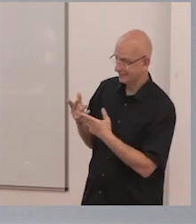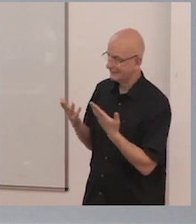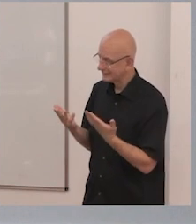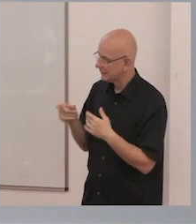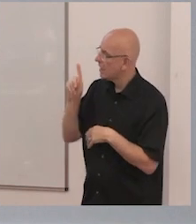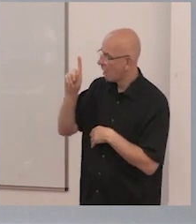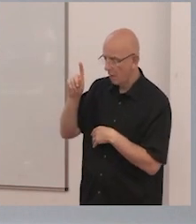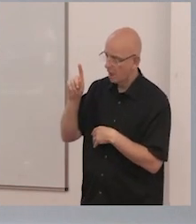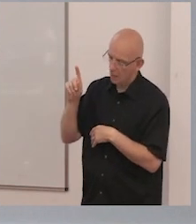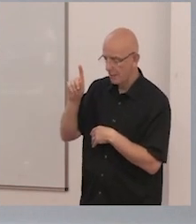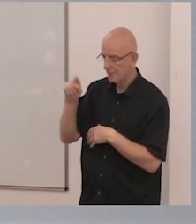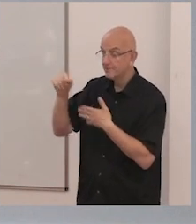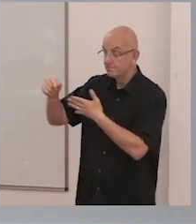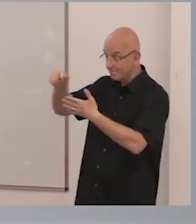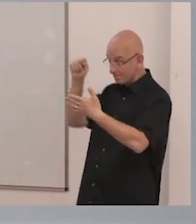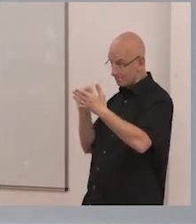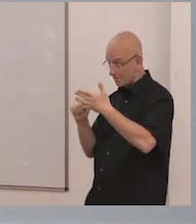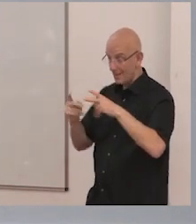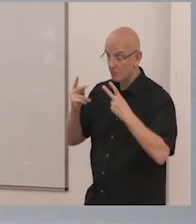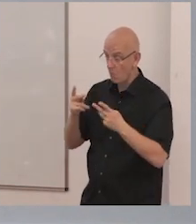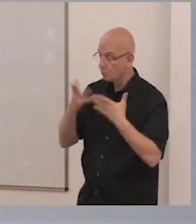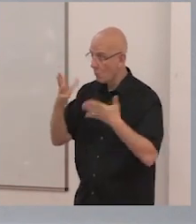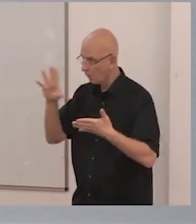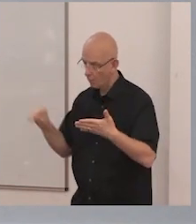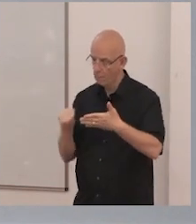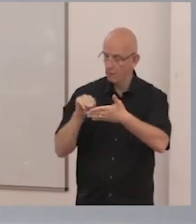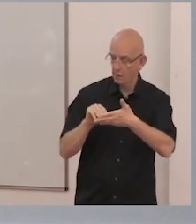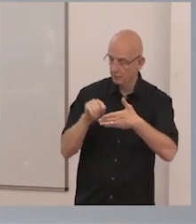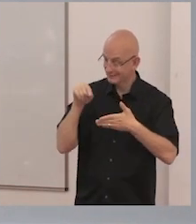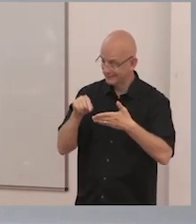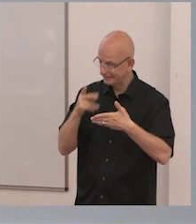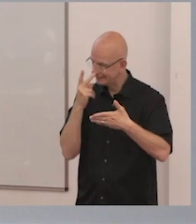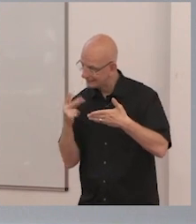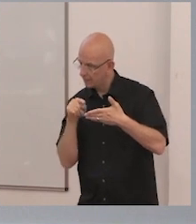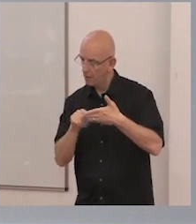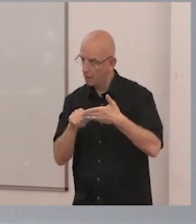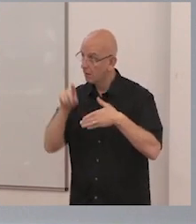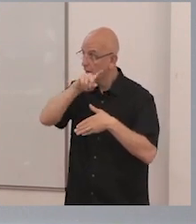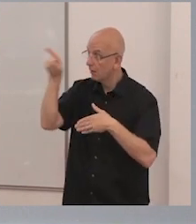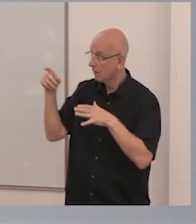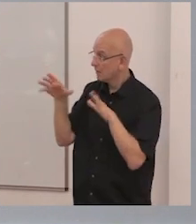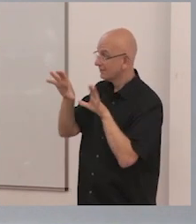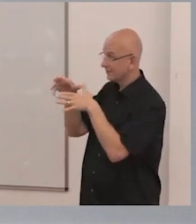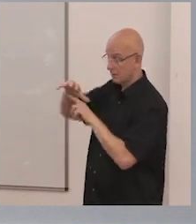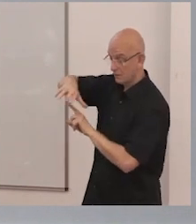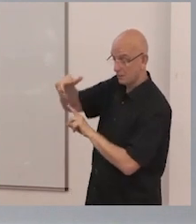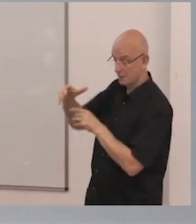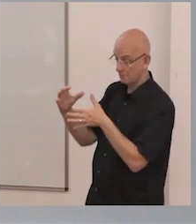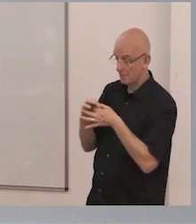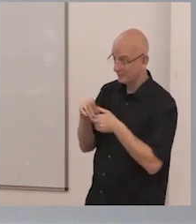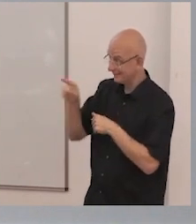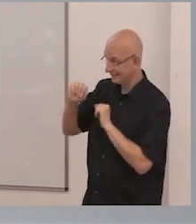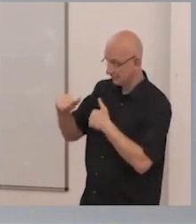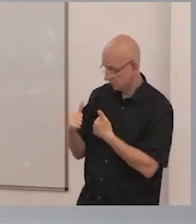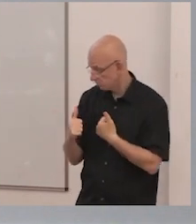and age-appropriate support to allow them to express their views. So it recognises that disabled children and